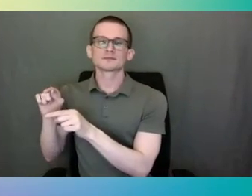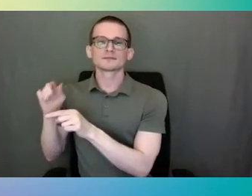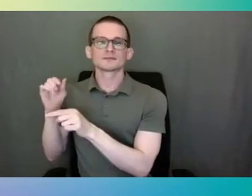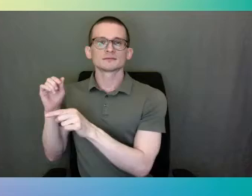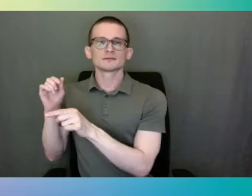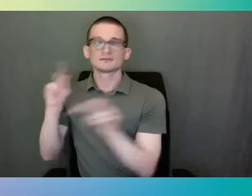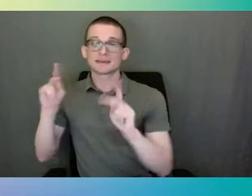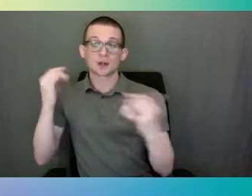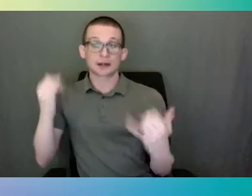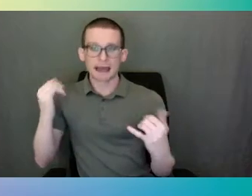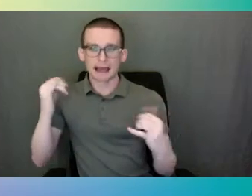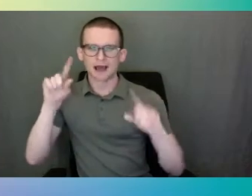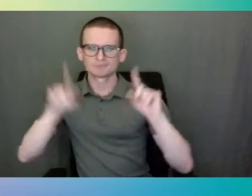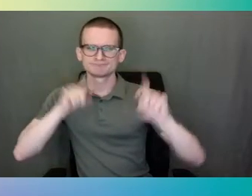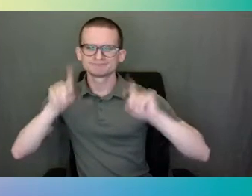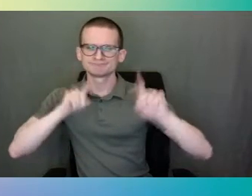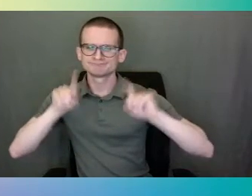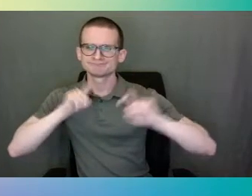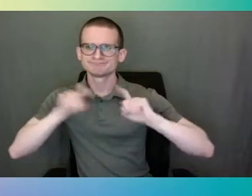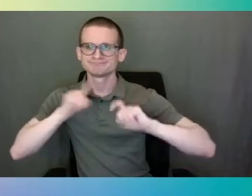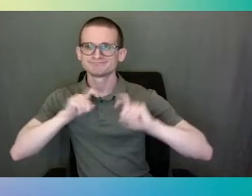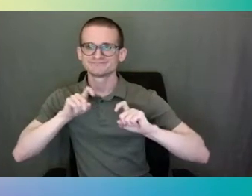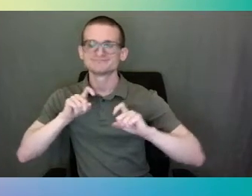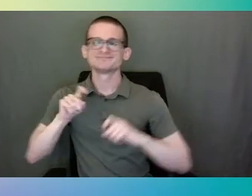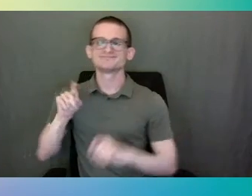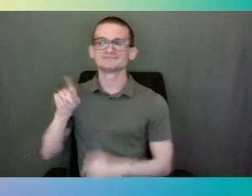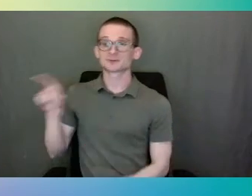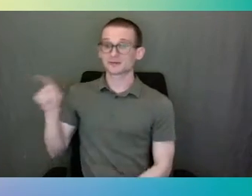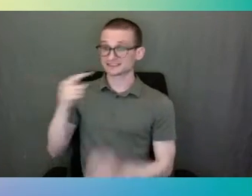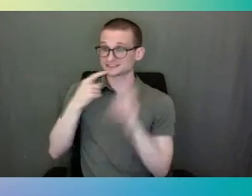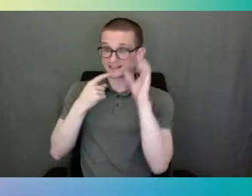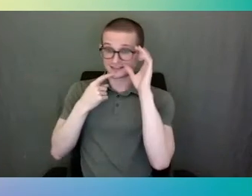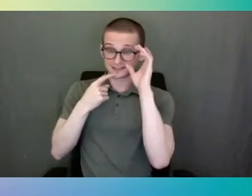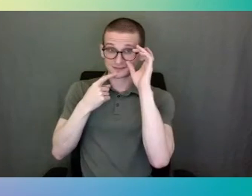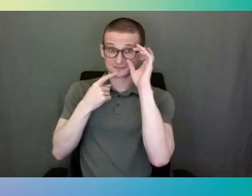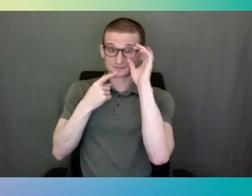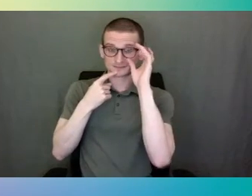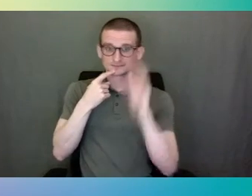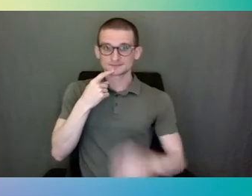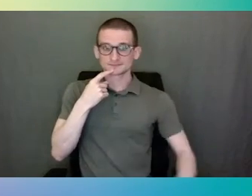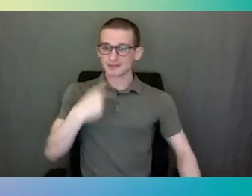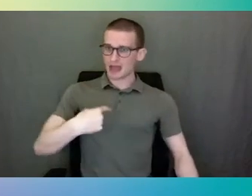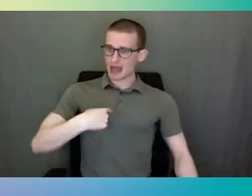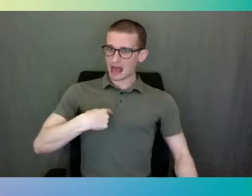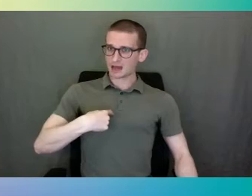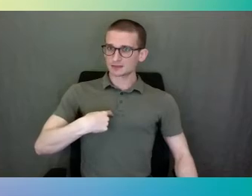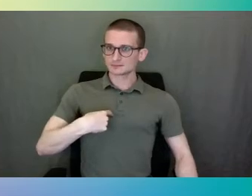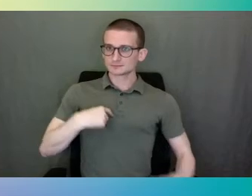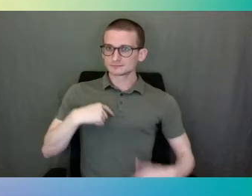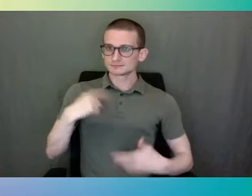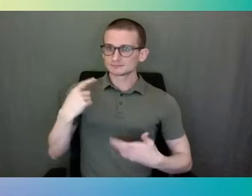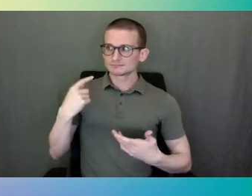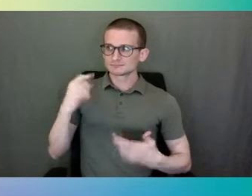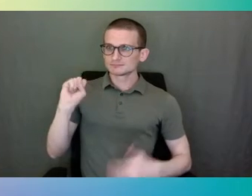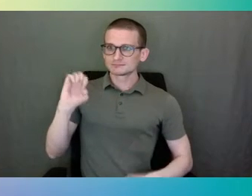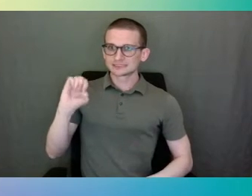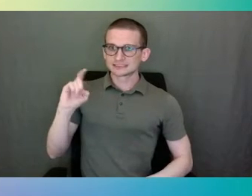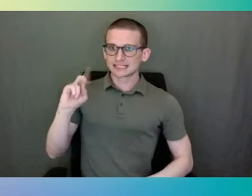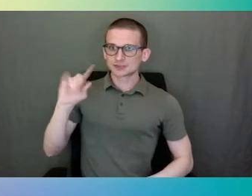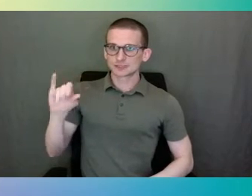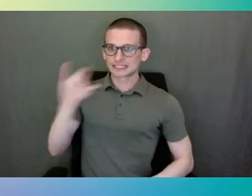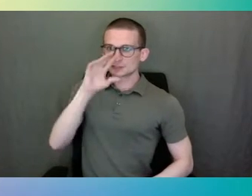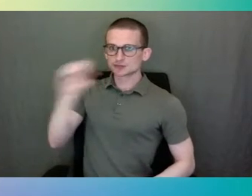They're starting to question. He says, I am sexually attracted to people,